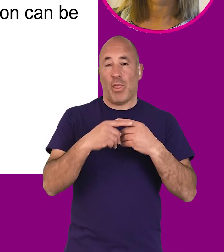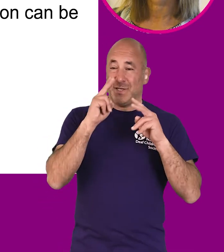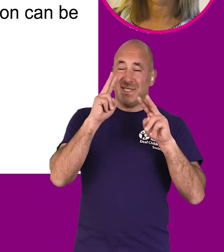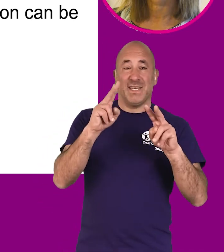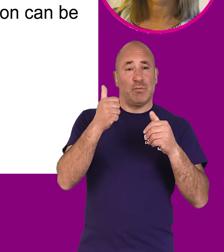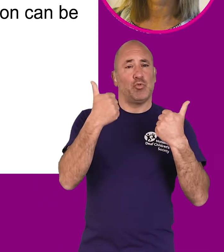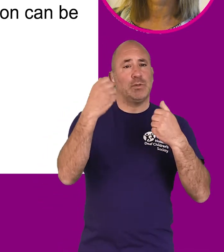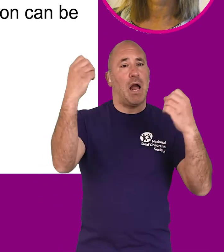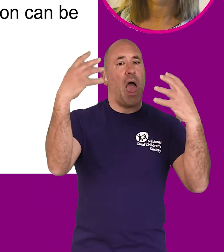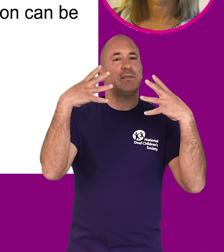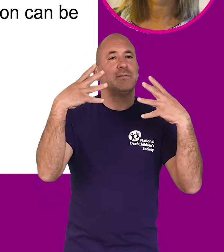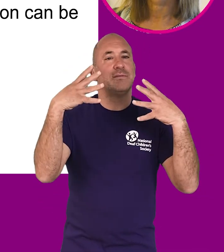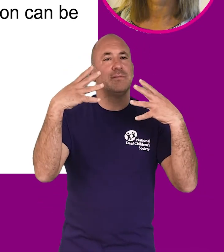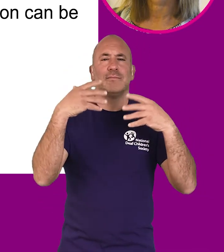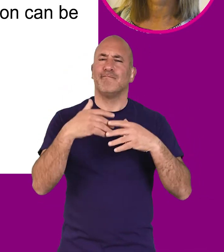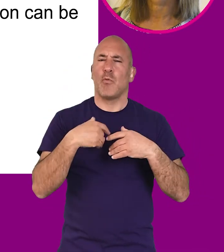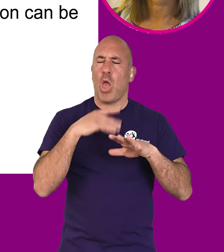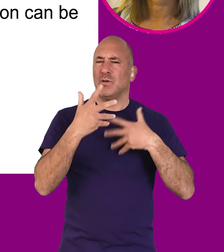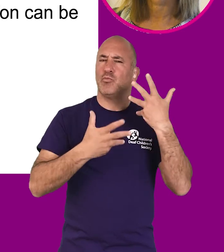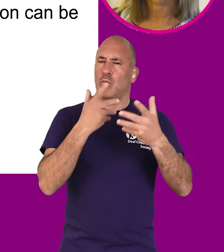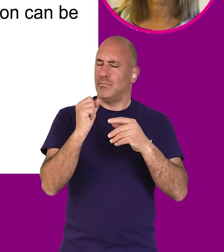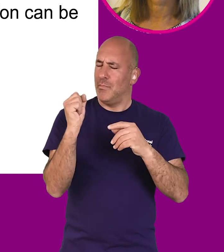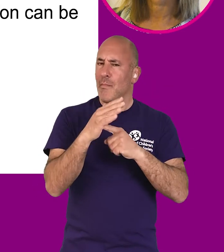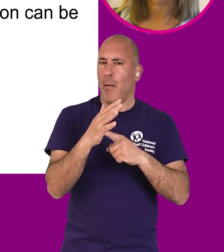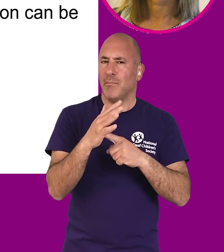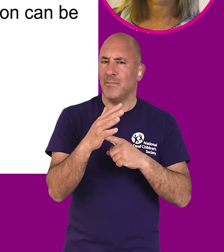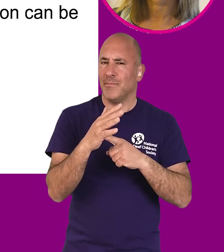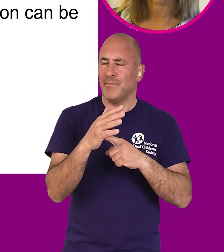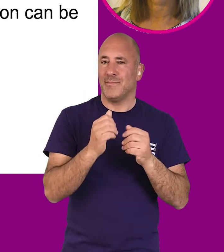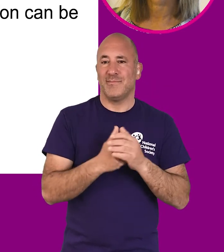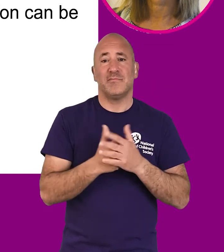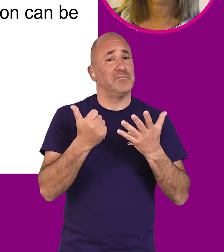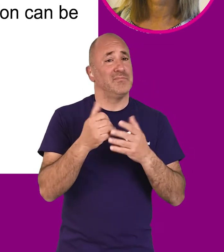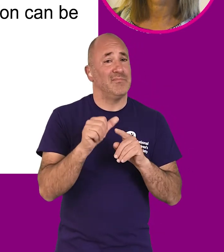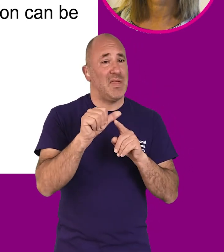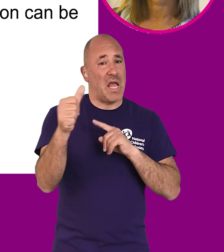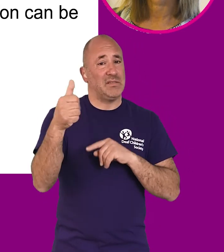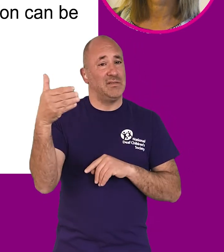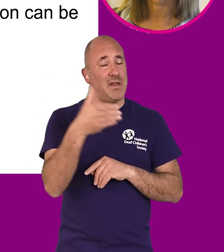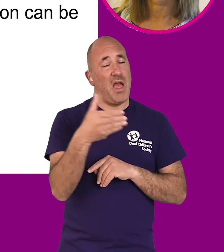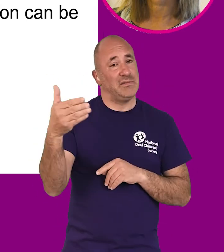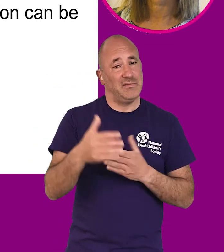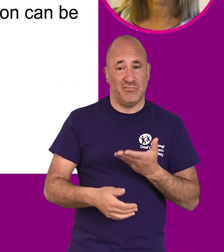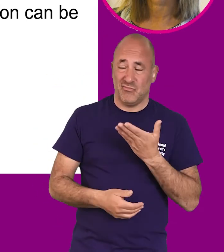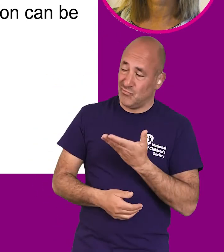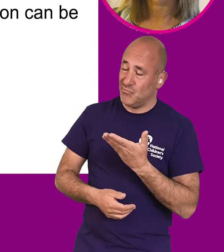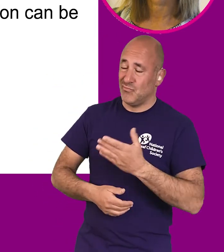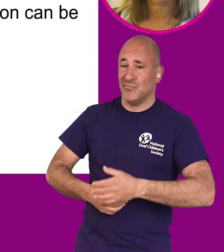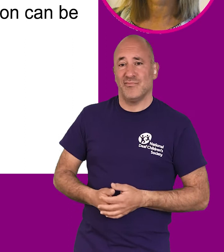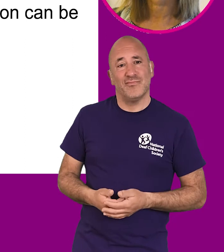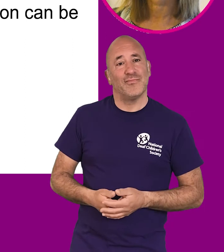The other thing, as you can see there, good lighting, as we've already mentioned, really important for everyone.